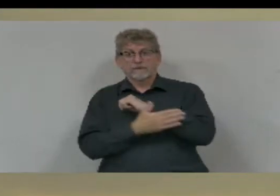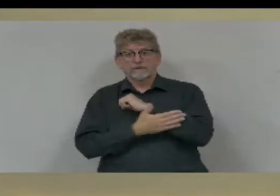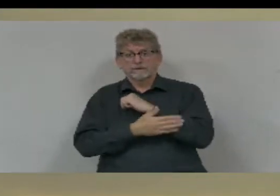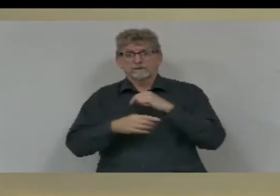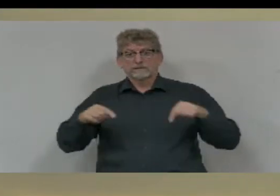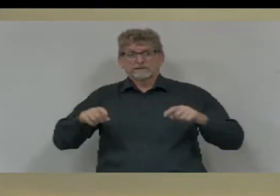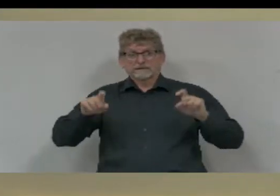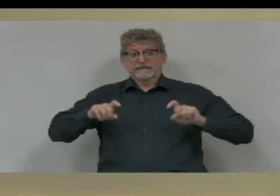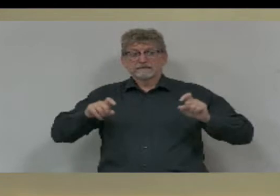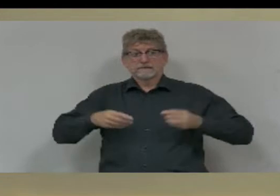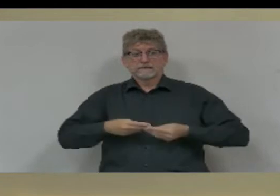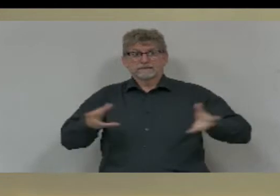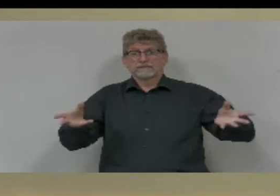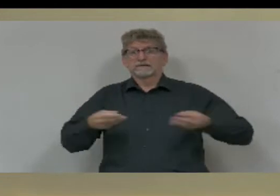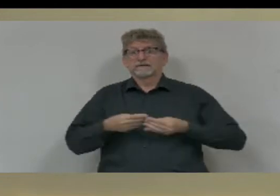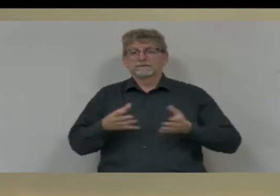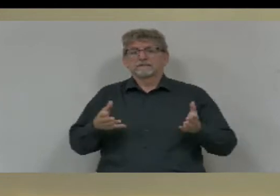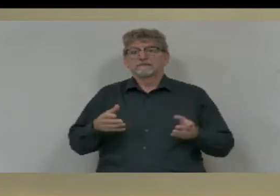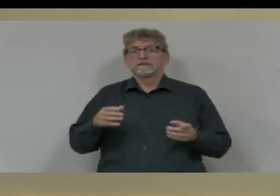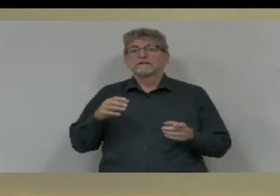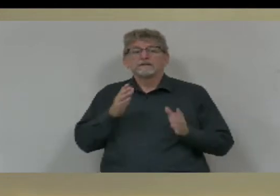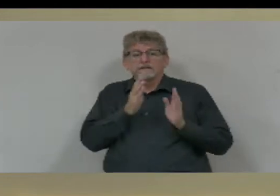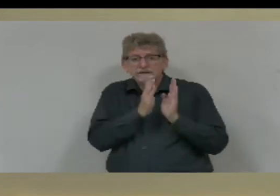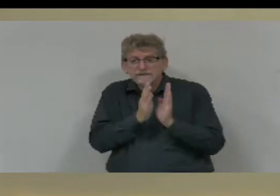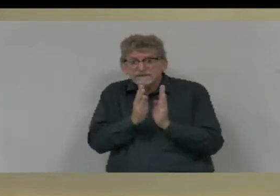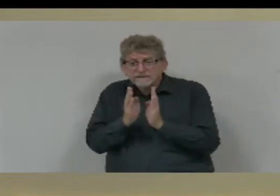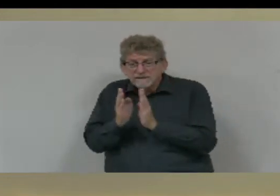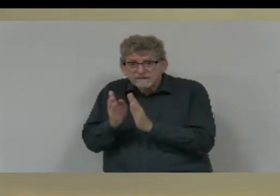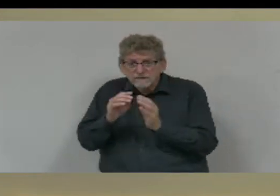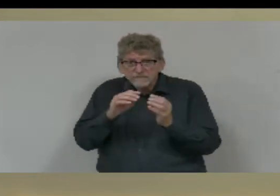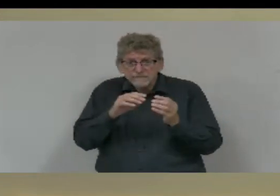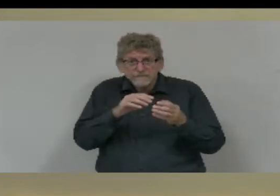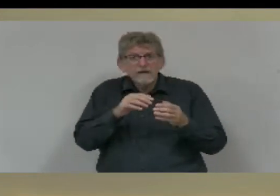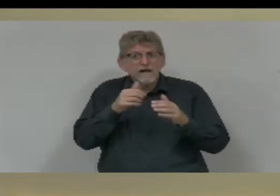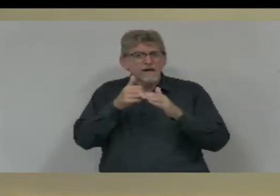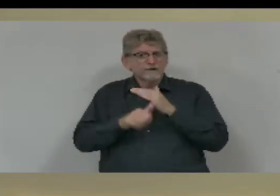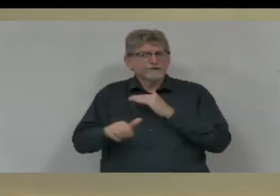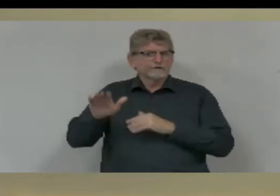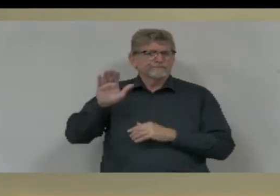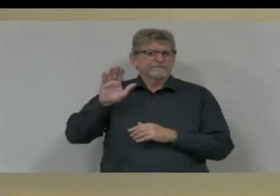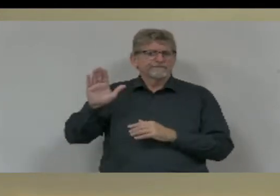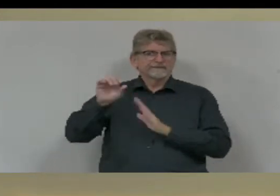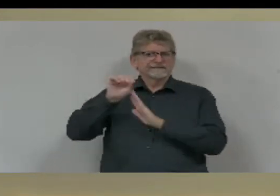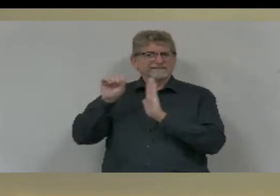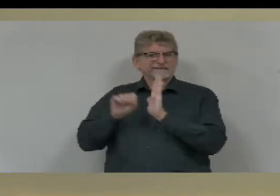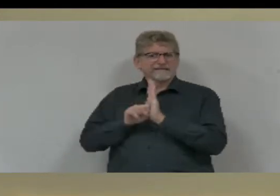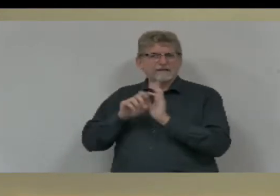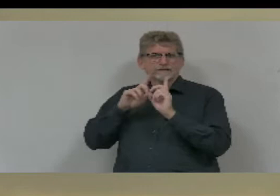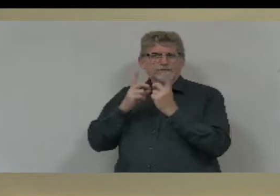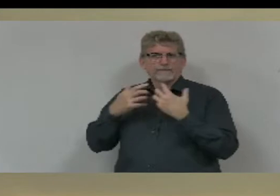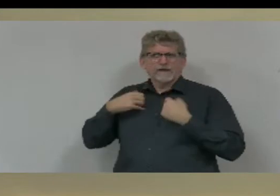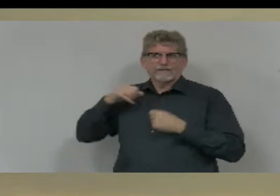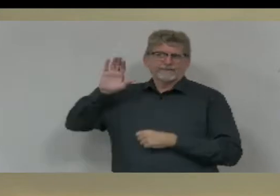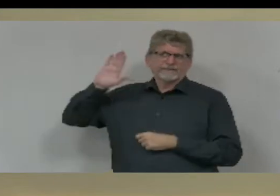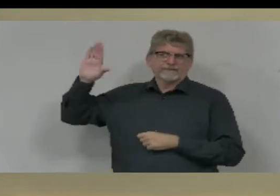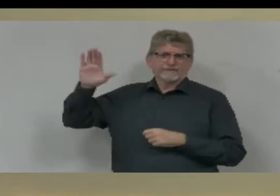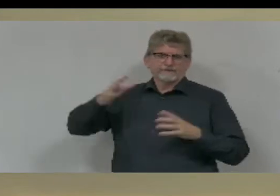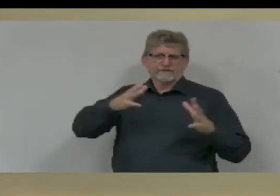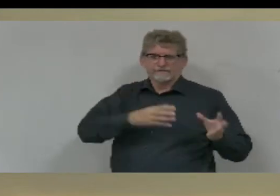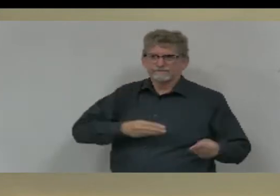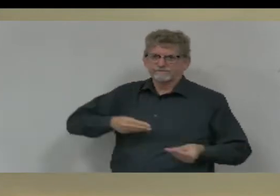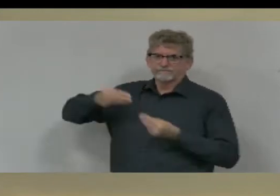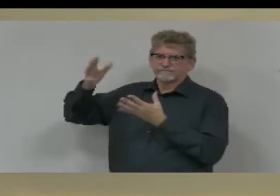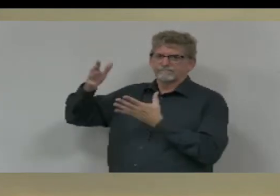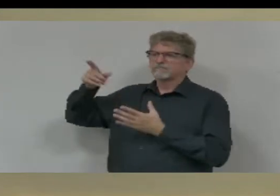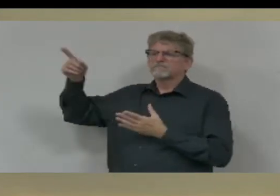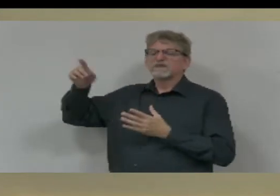the sequencing falls under the State Department of Health's surveillance system that they have in place for variant